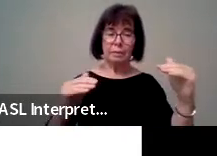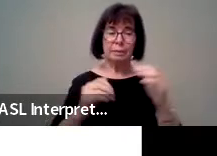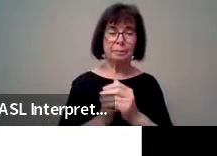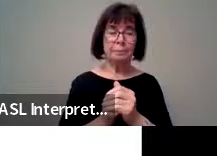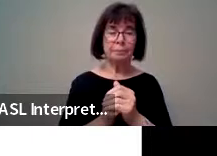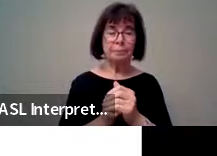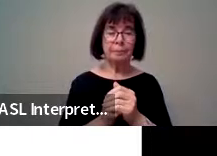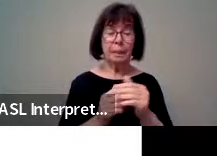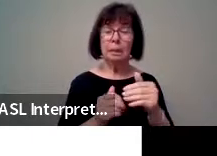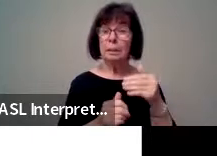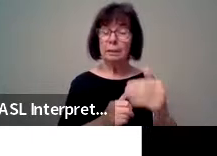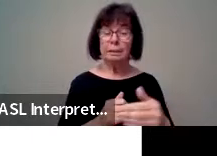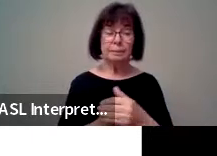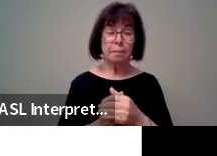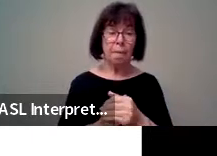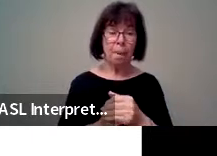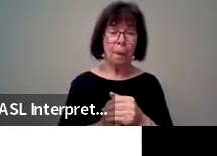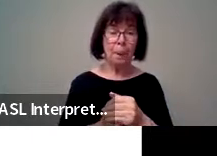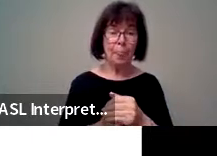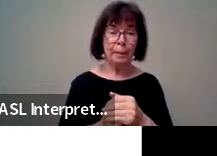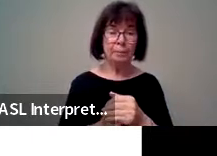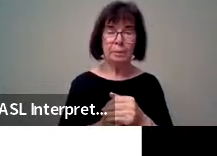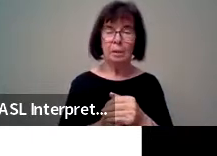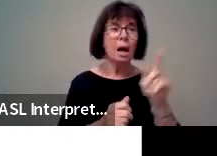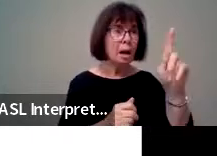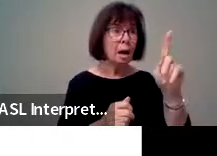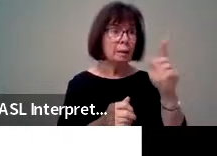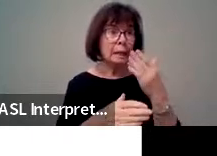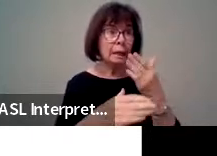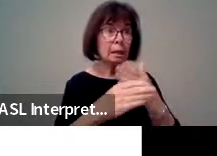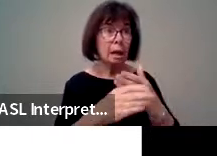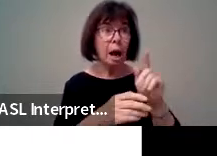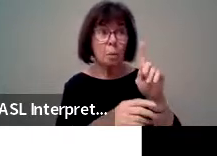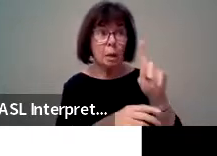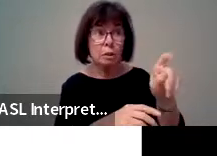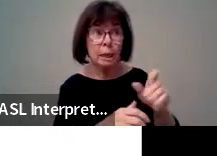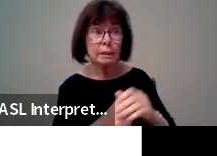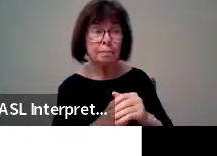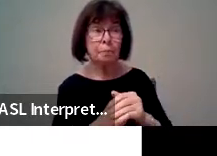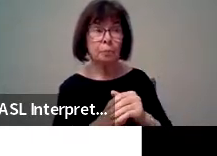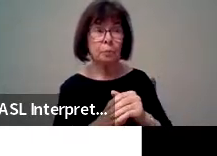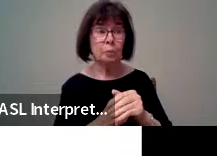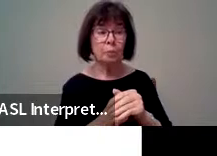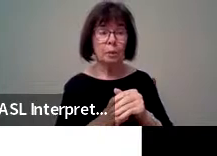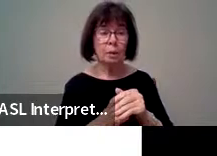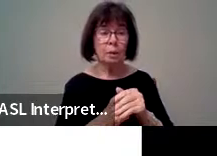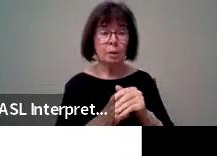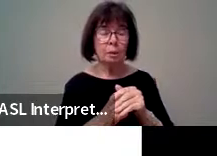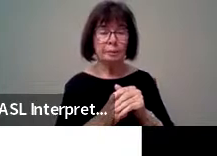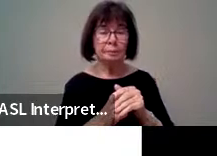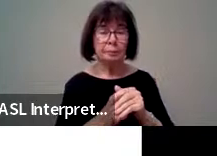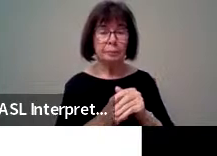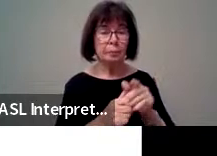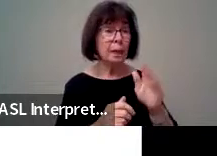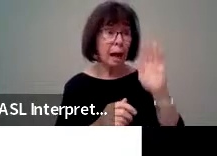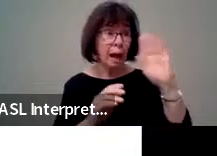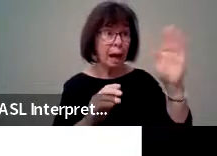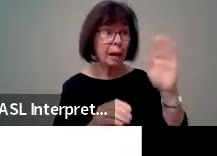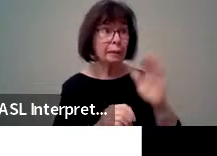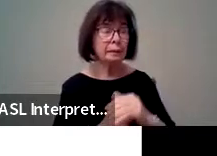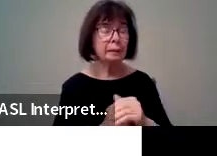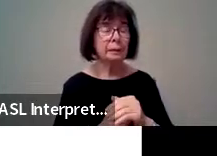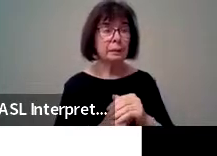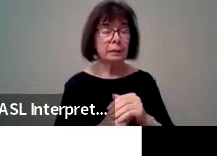Next slide, please. Dr. Moss, may I inquire, how are you, first of all? Oh, hi, Gary. Yes. Hey,